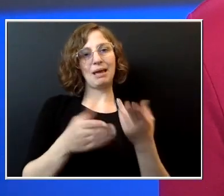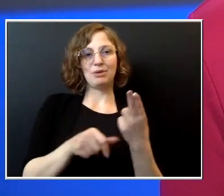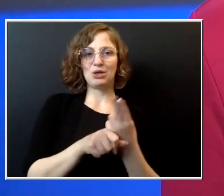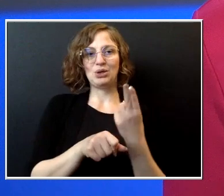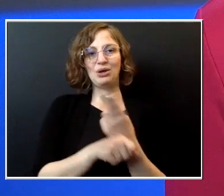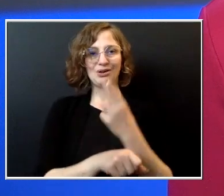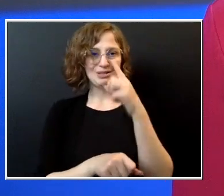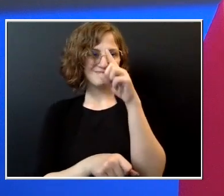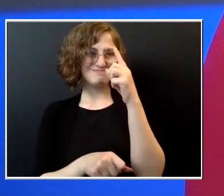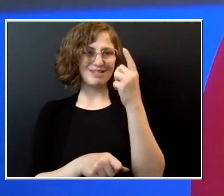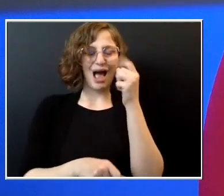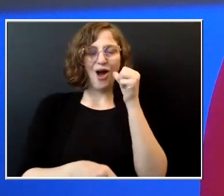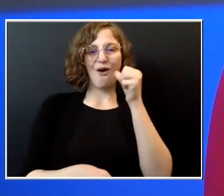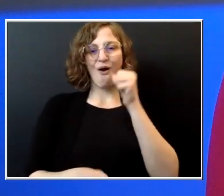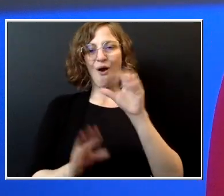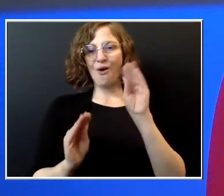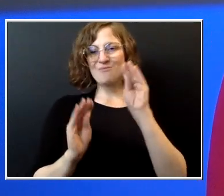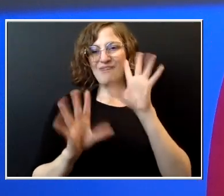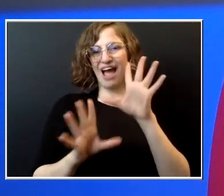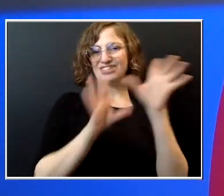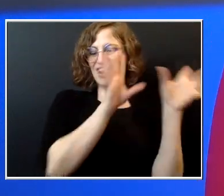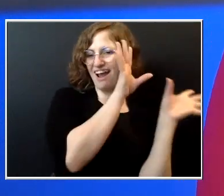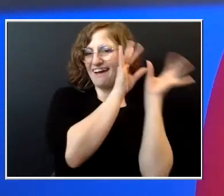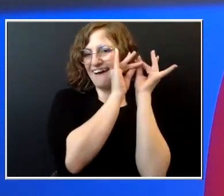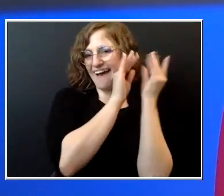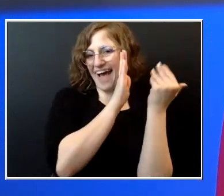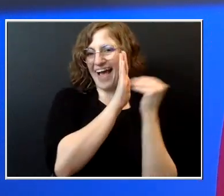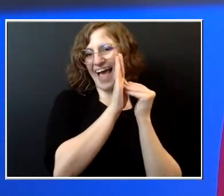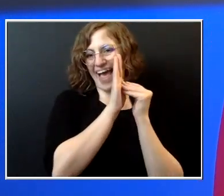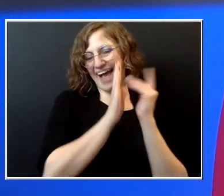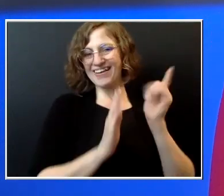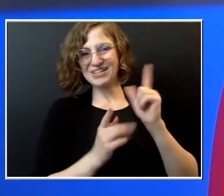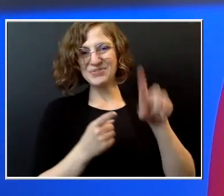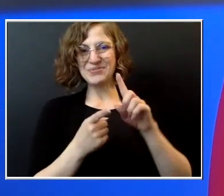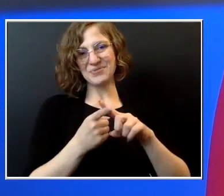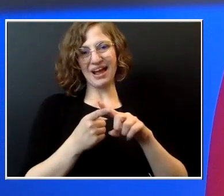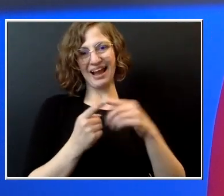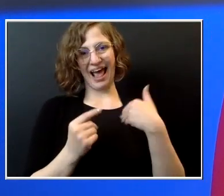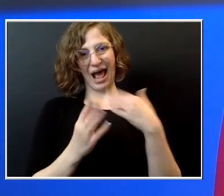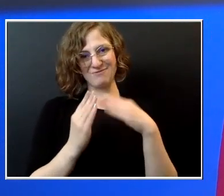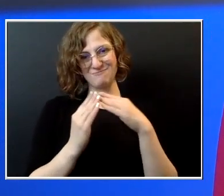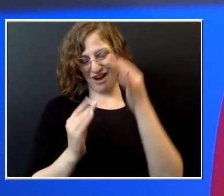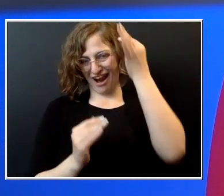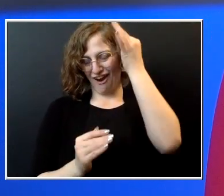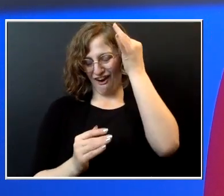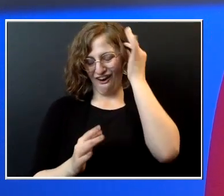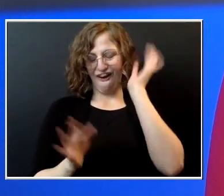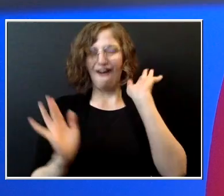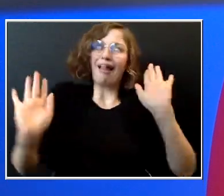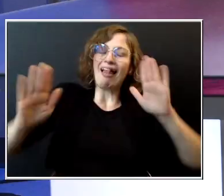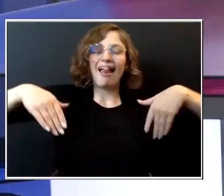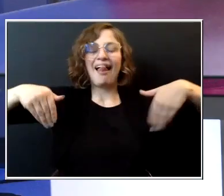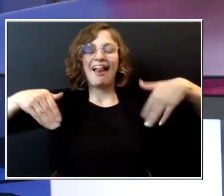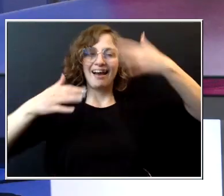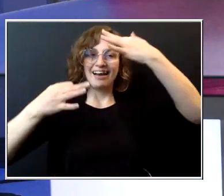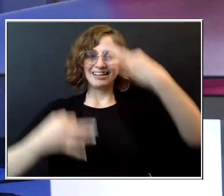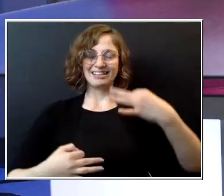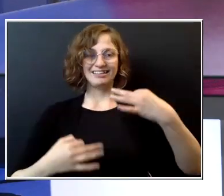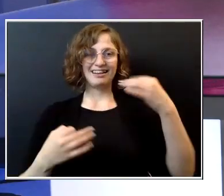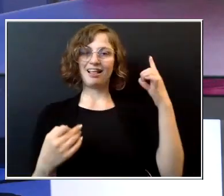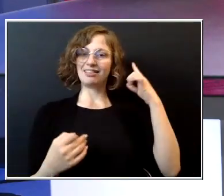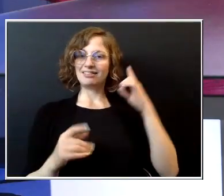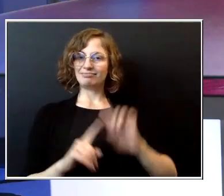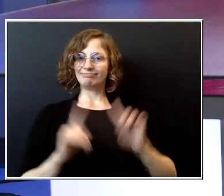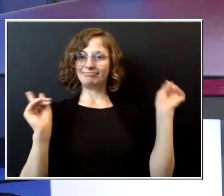hair is grown a little bit longer. Go for it. I don't know yet, because I don't know, this is a different look for me. And because you've always had really long